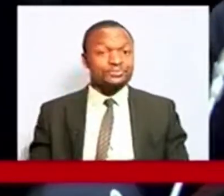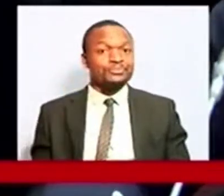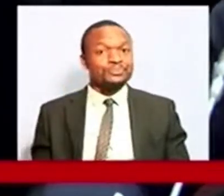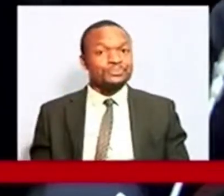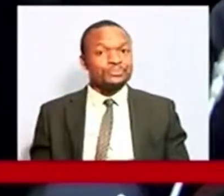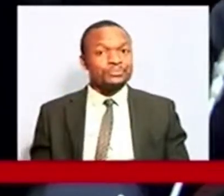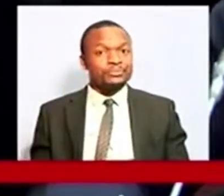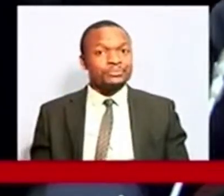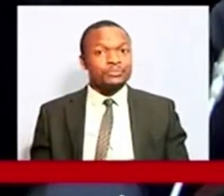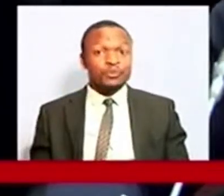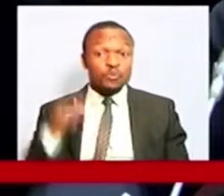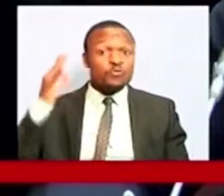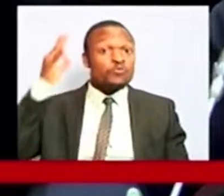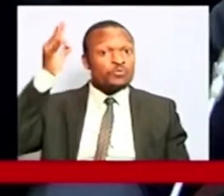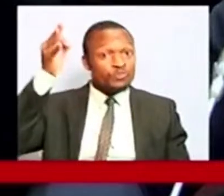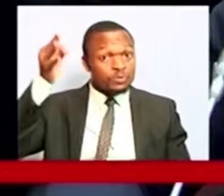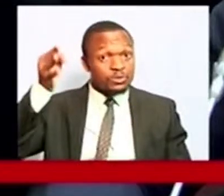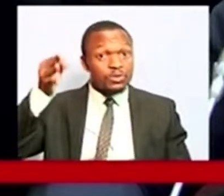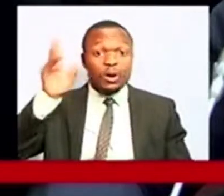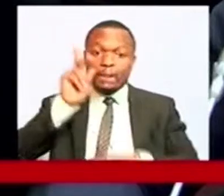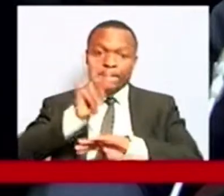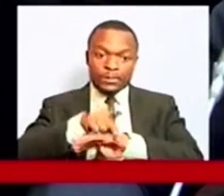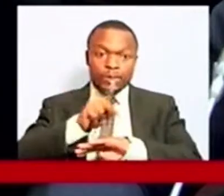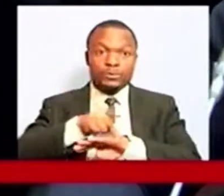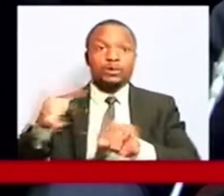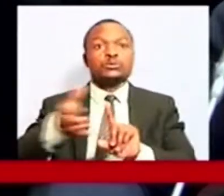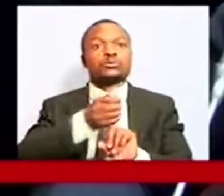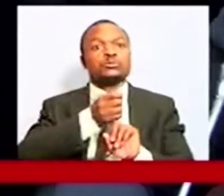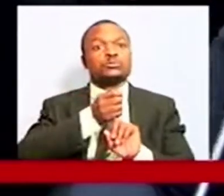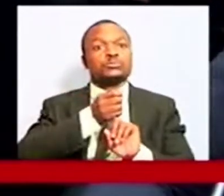for future projects. And